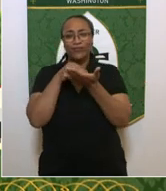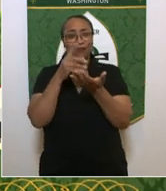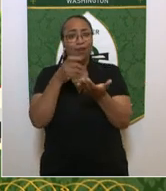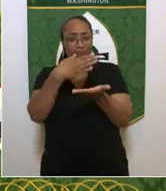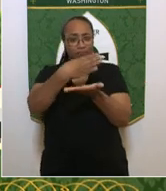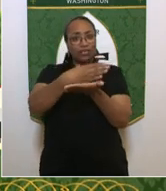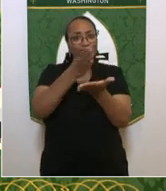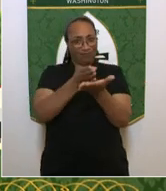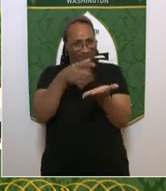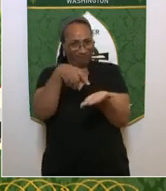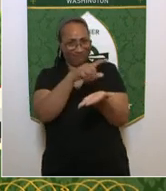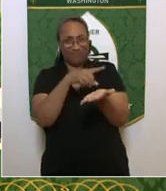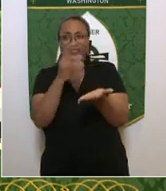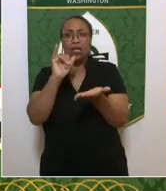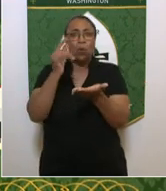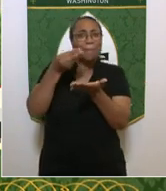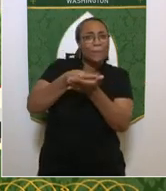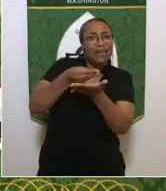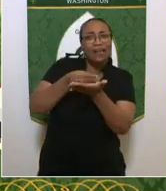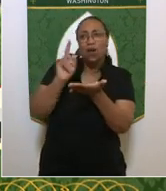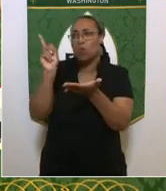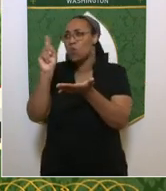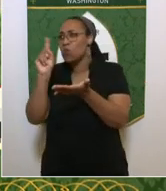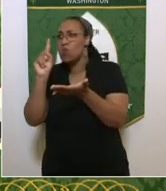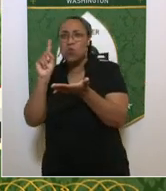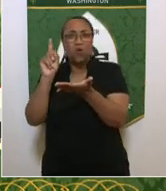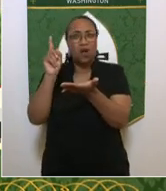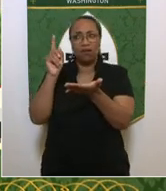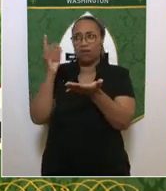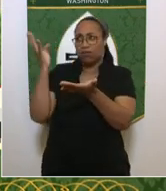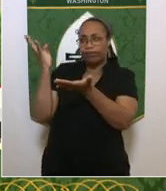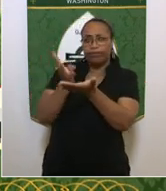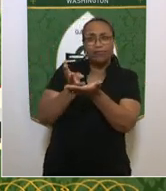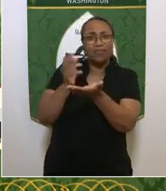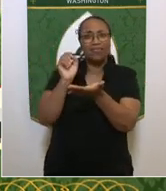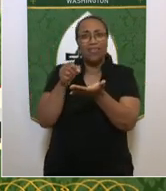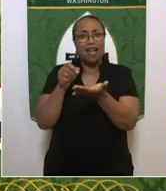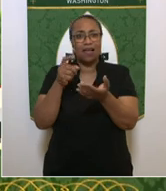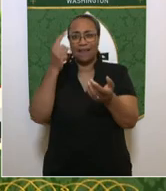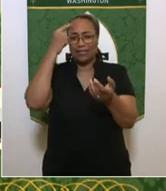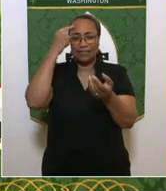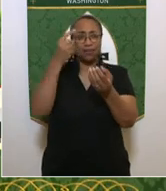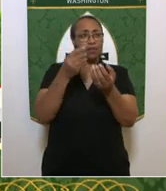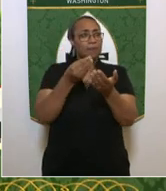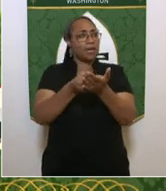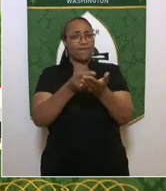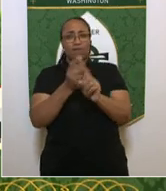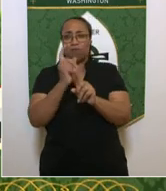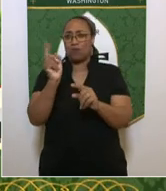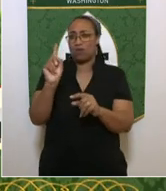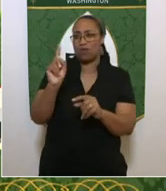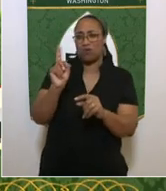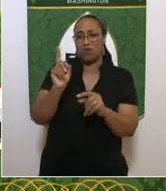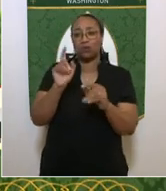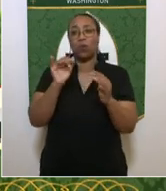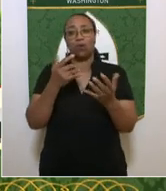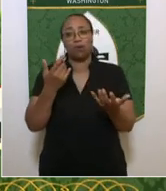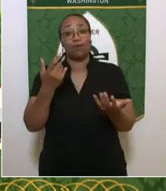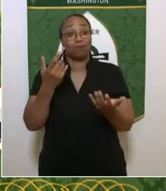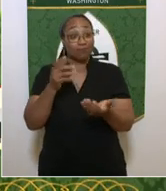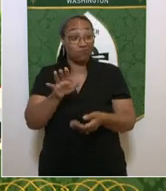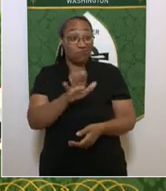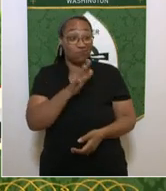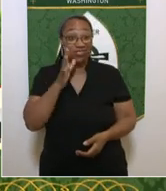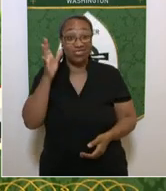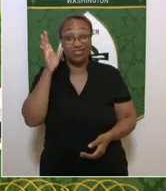from. And the money comes from us, your folks who pay taxes, businesses who pay taxes, and then I have